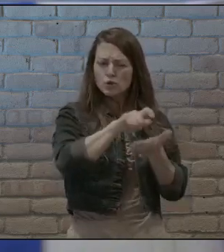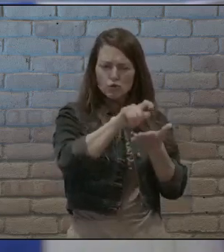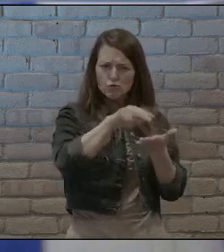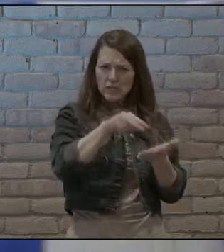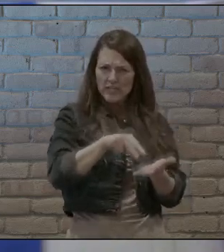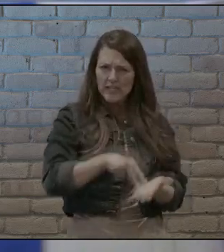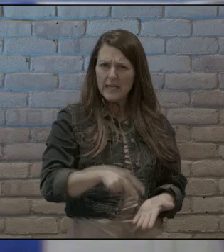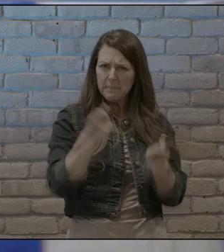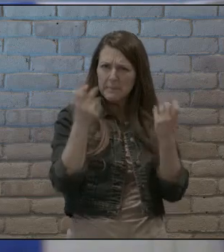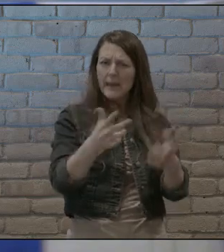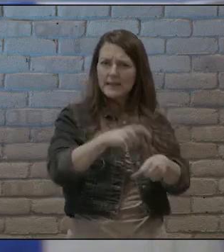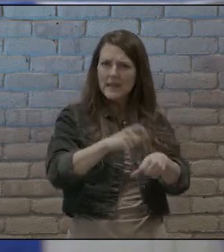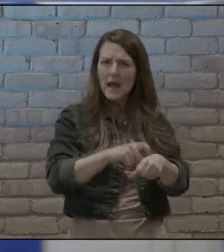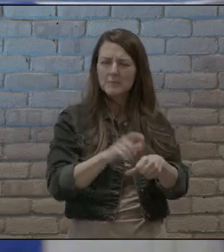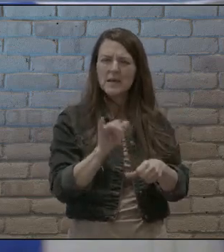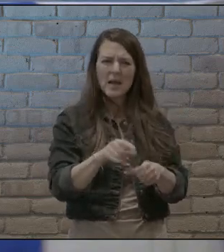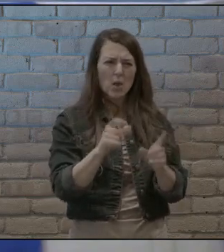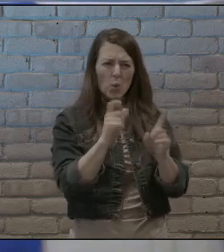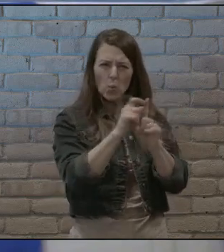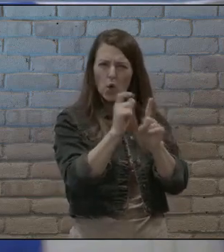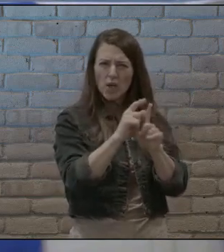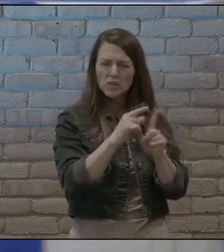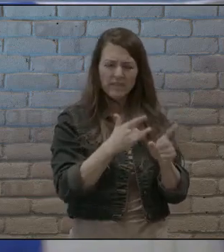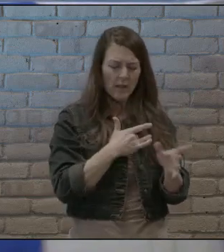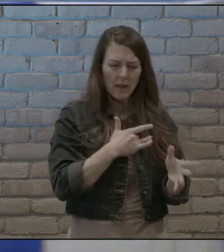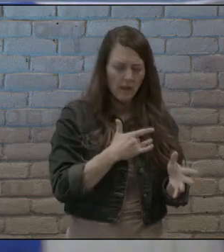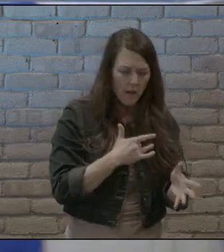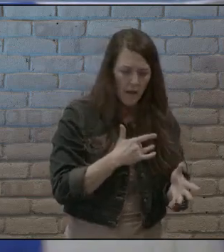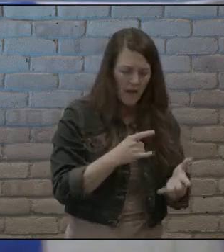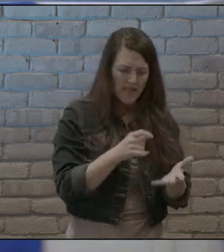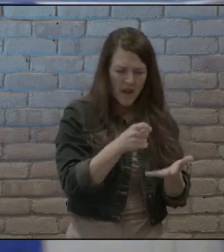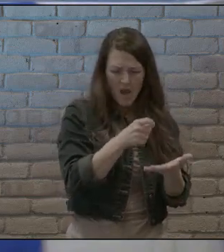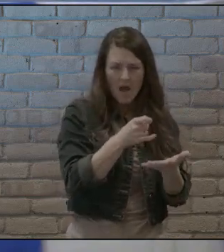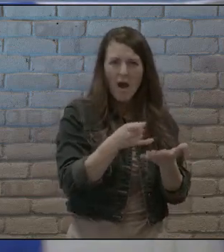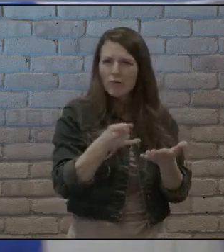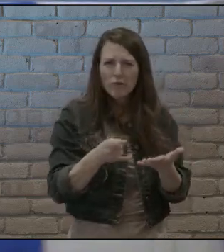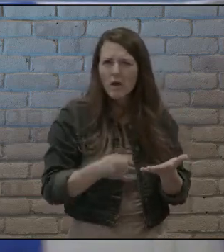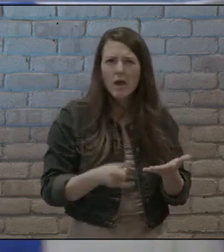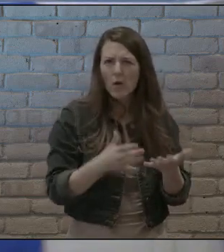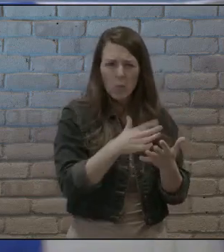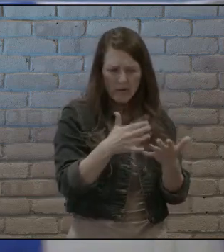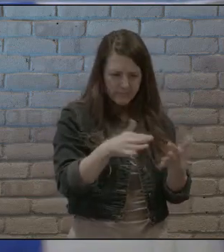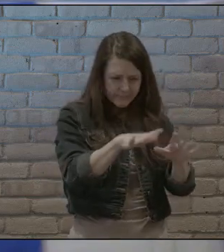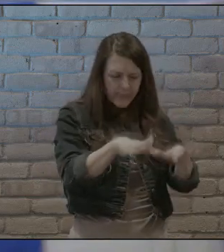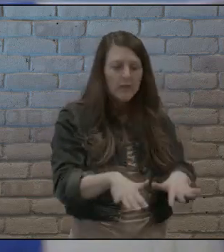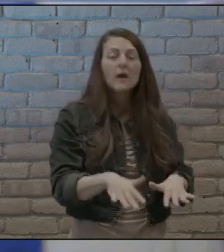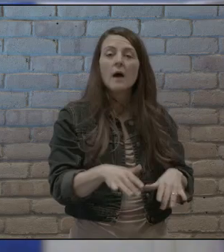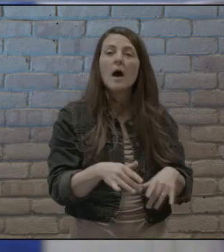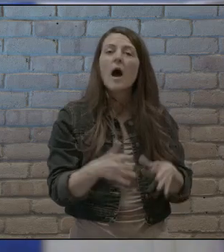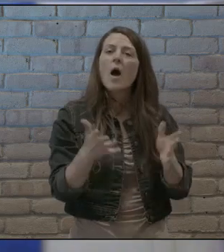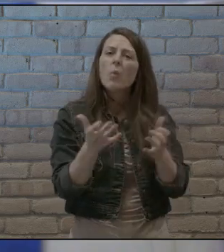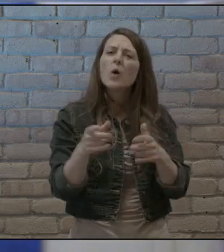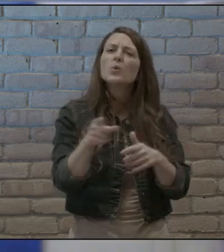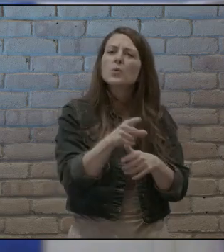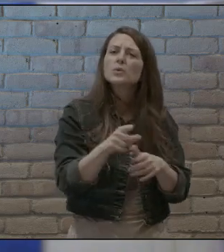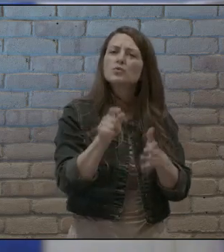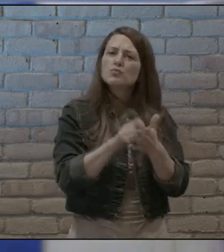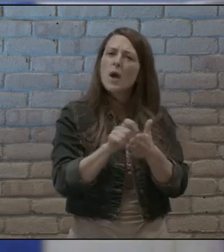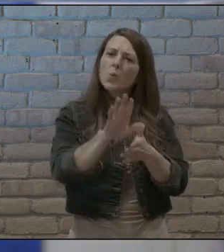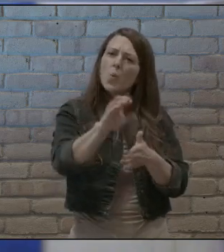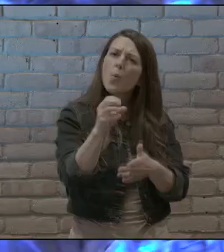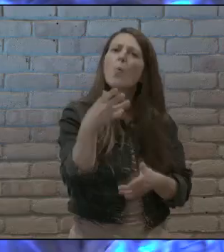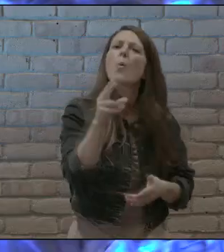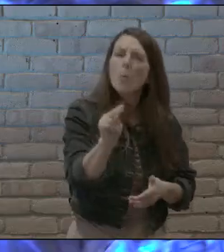stick out to you. Underline a phrase that speaks to your heart. And then what I'm asking you to do is to write your own